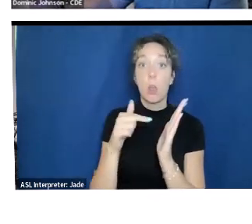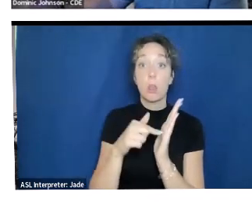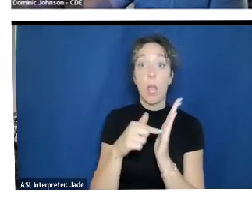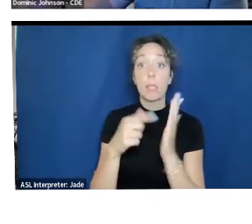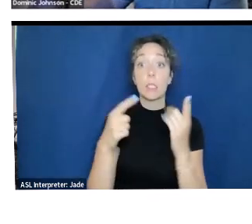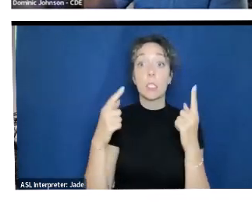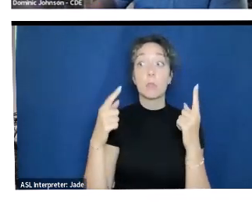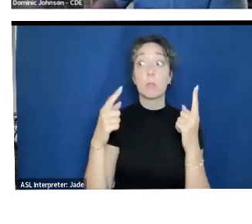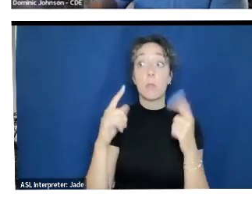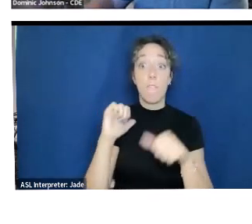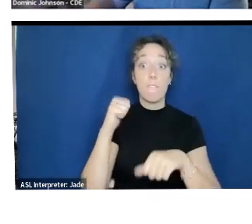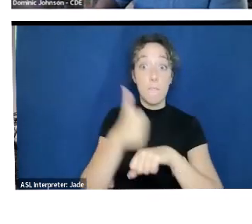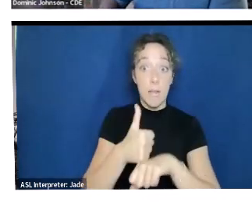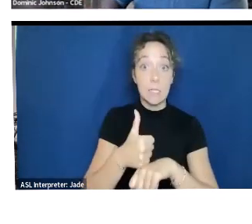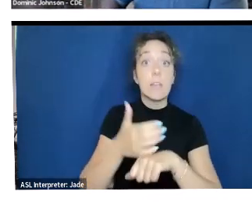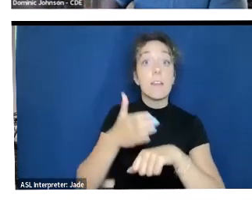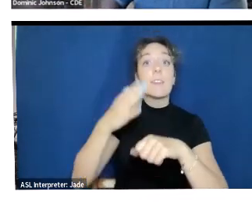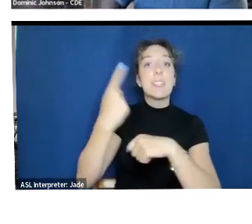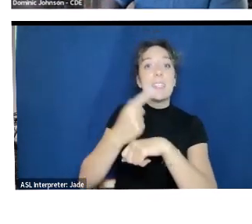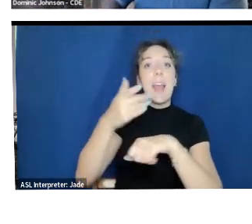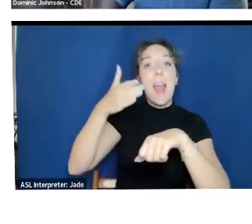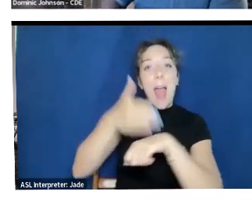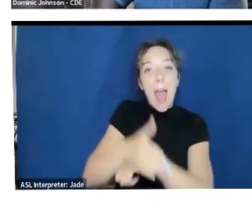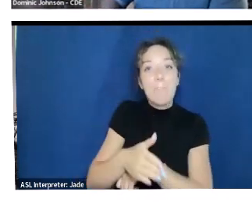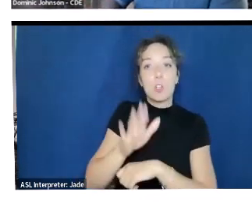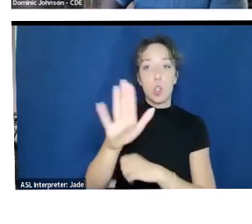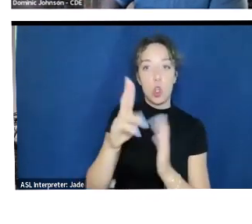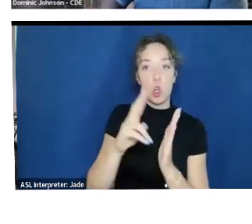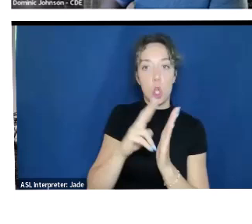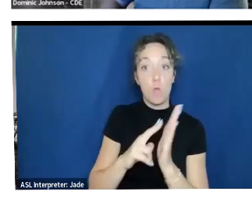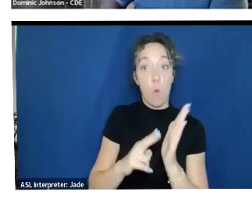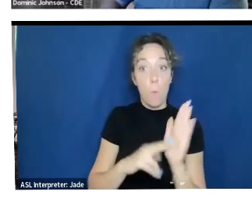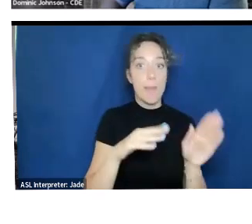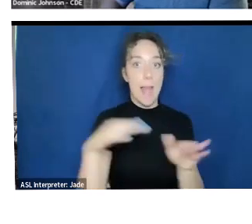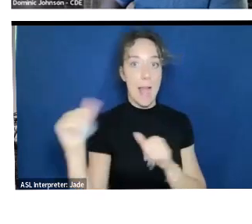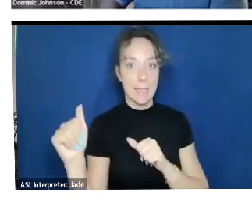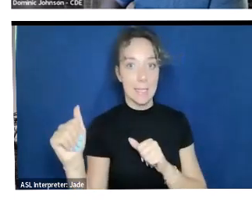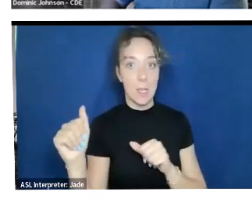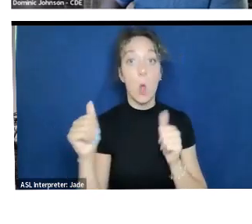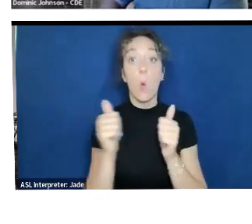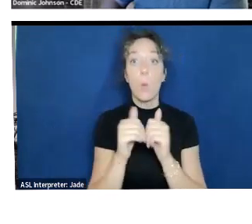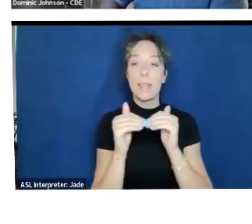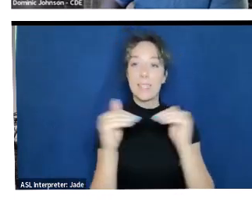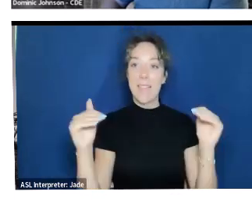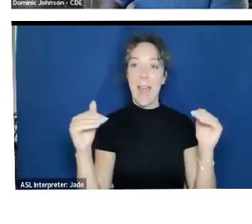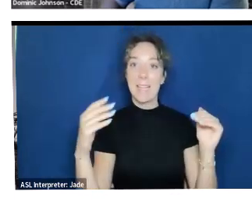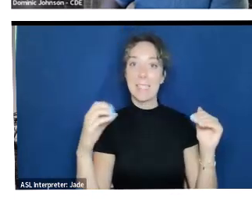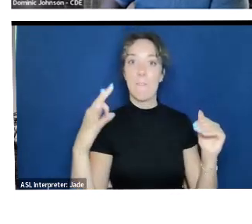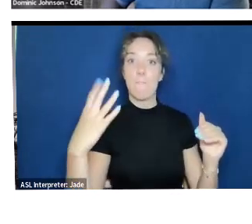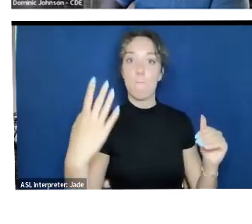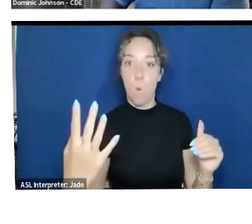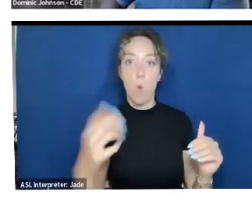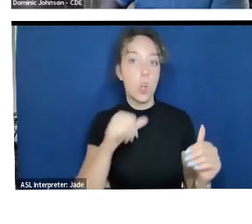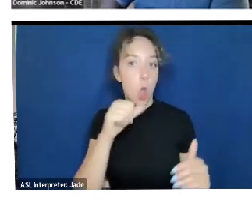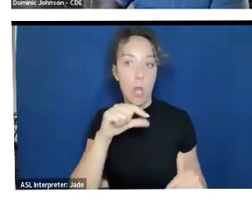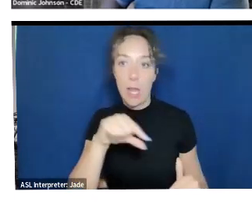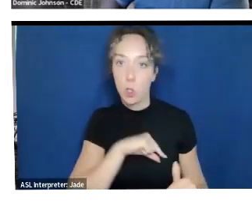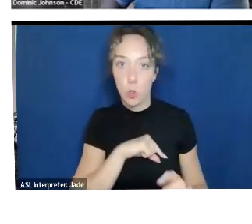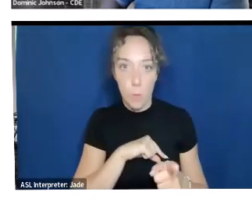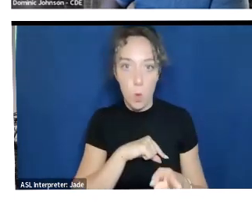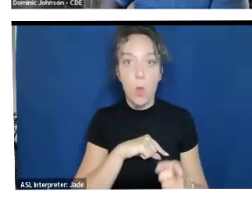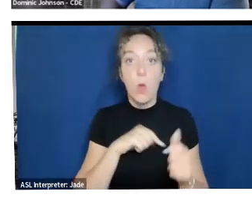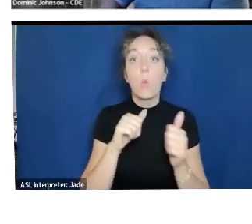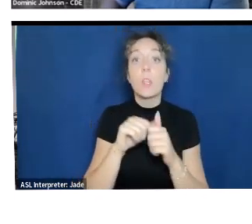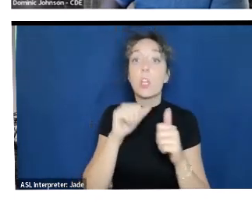enrollment exit, with a status of 4, not eligible, and a non-participation reason code of 30,